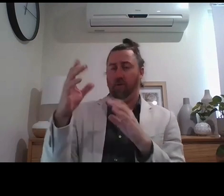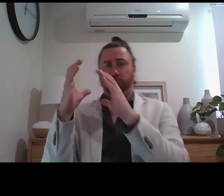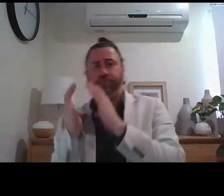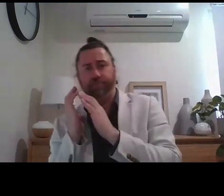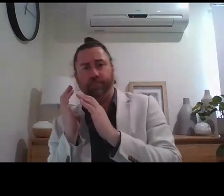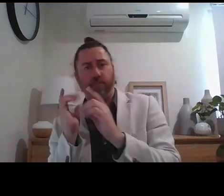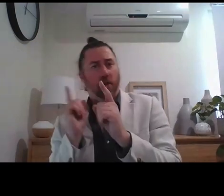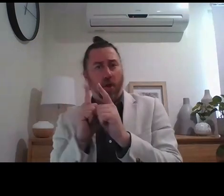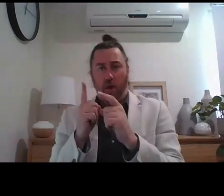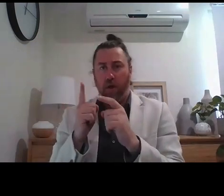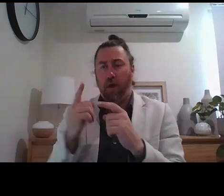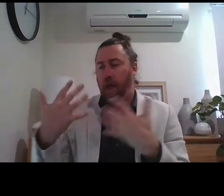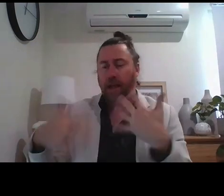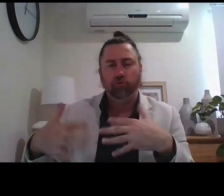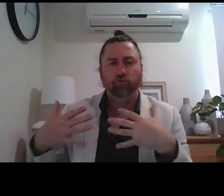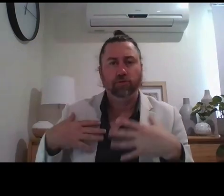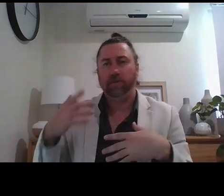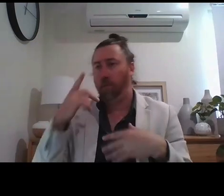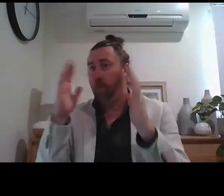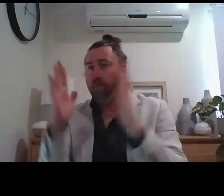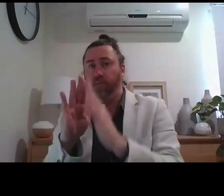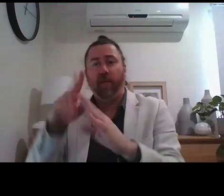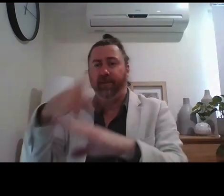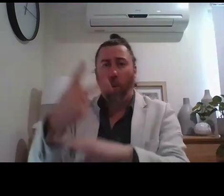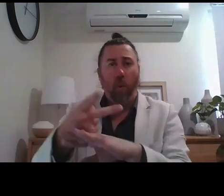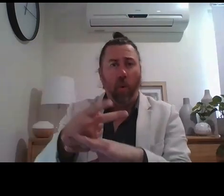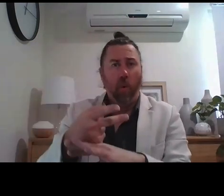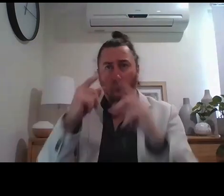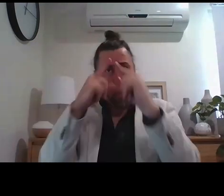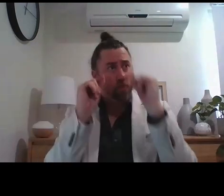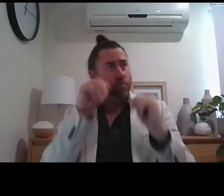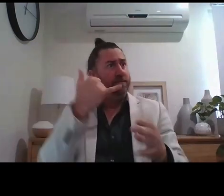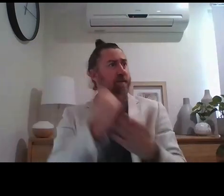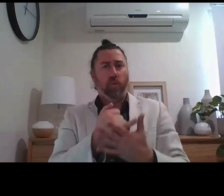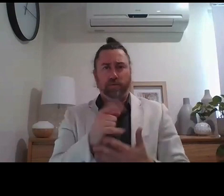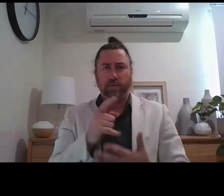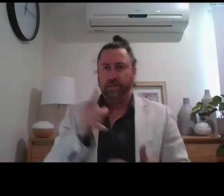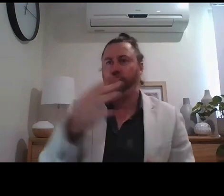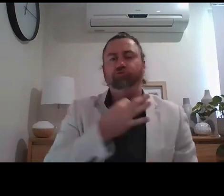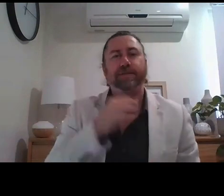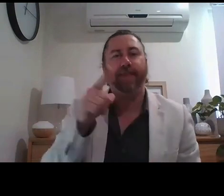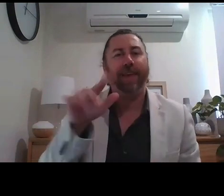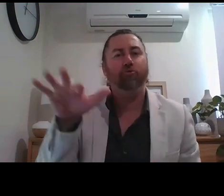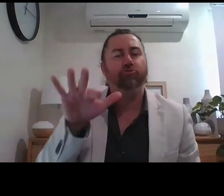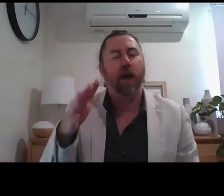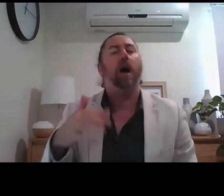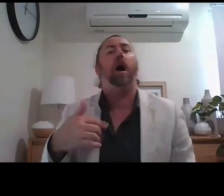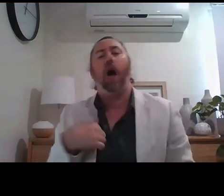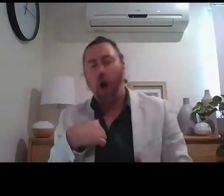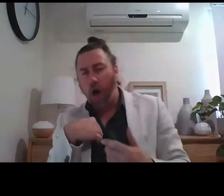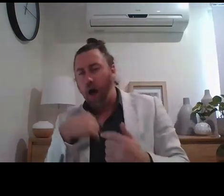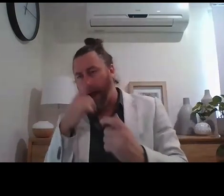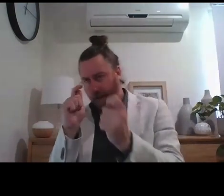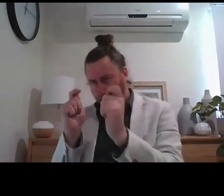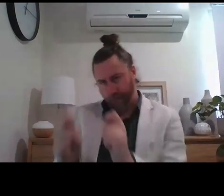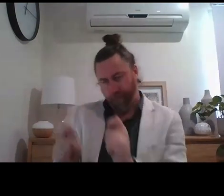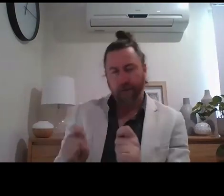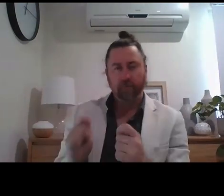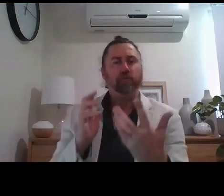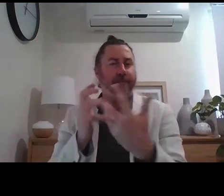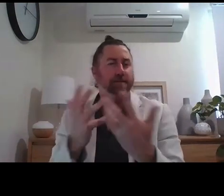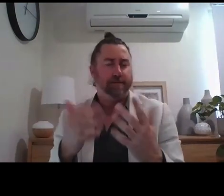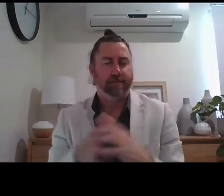pressure injuries, unplanned weight loss, and falls and major injury. Other adjustments are made in the transformation of the